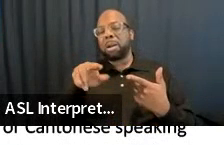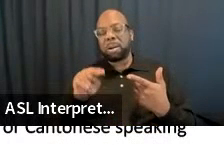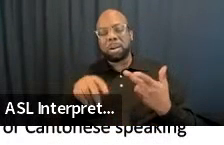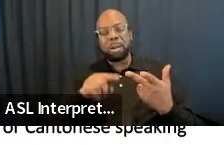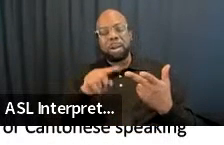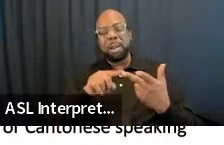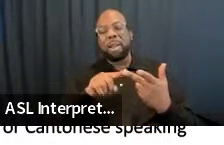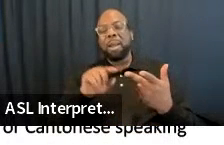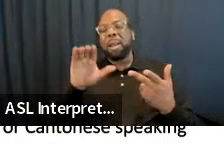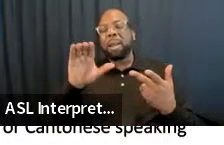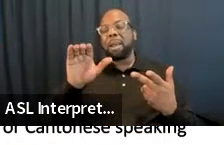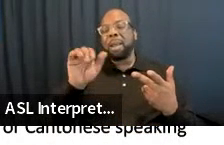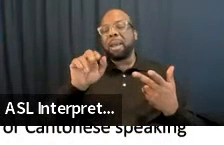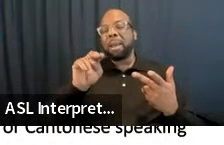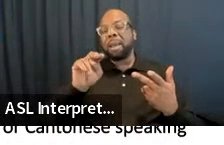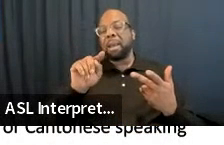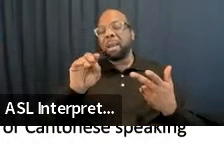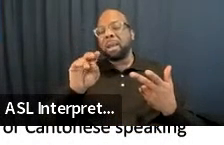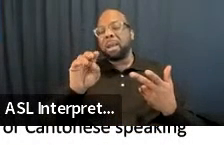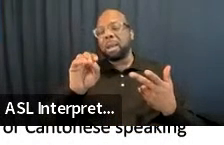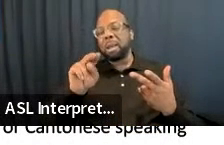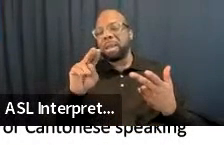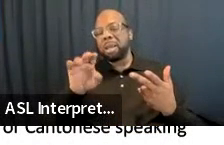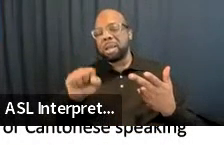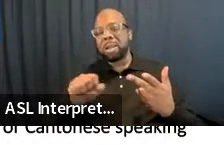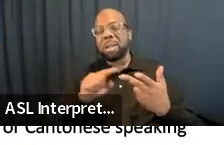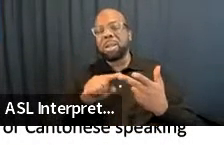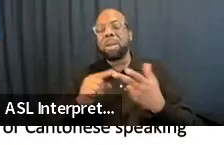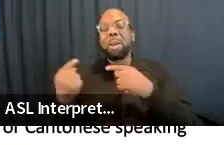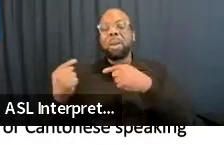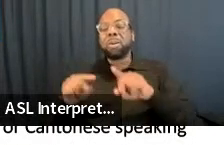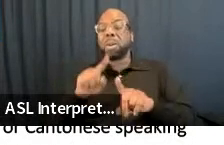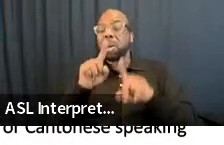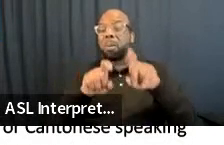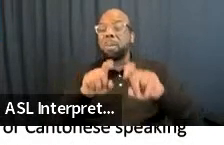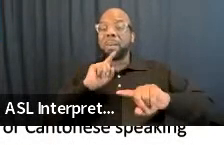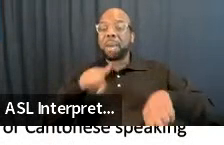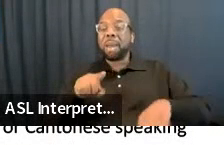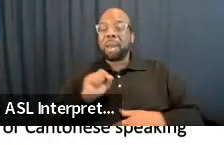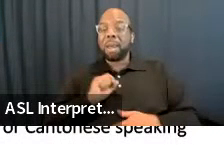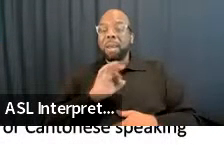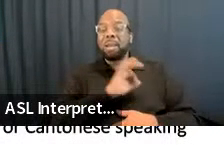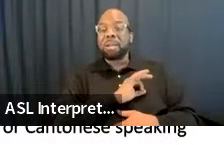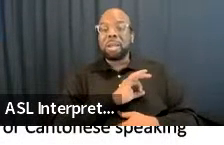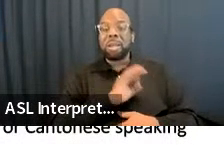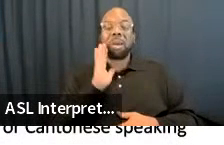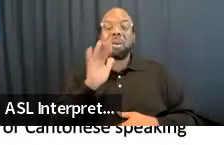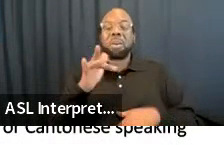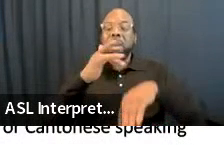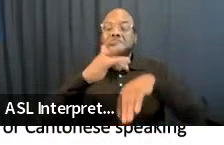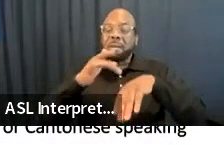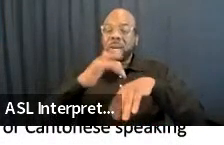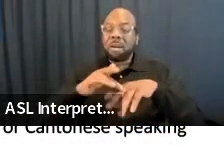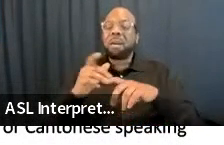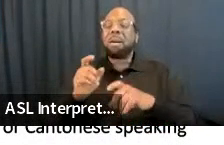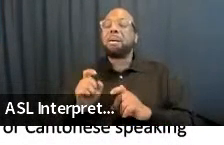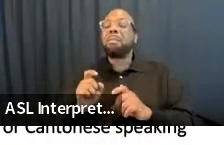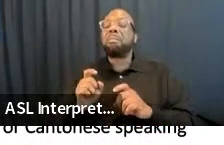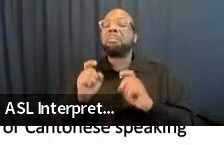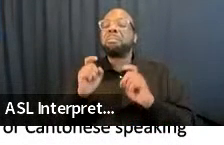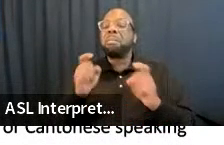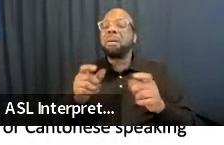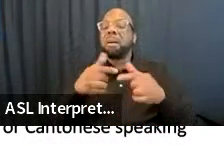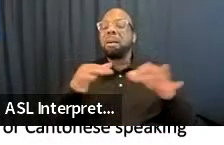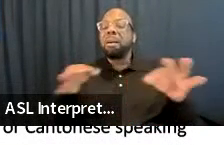session. During the Q&A, staff will be available to provide language assistance for Spanish, Mandarin,